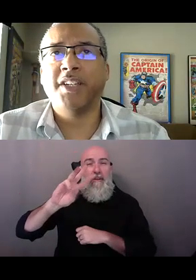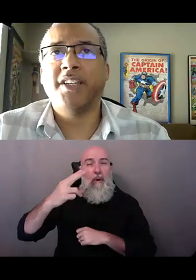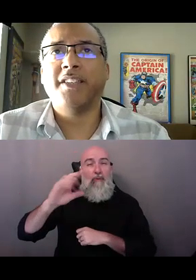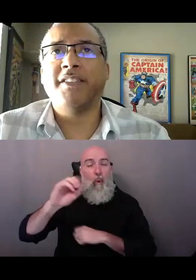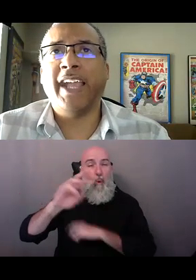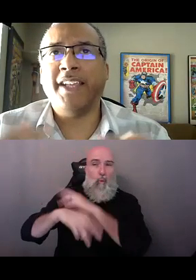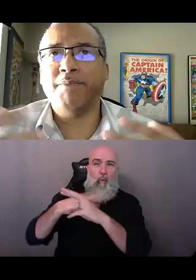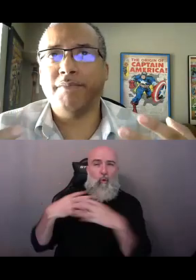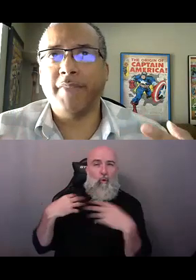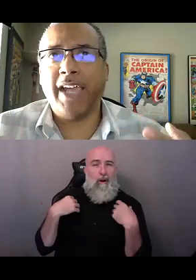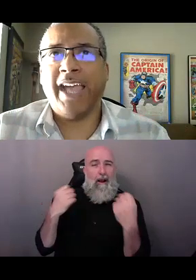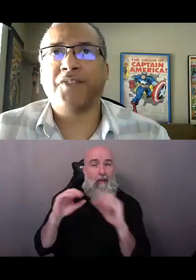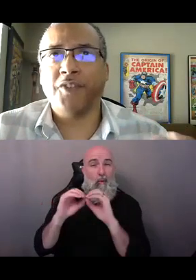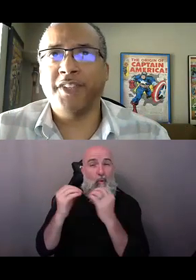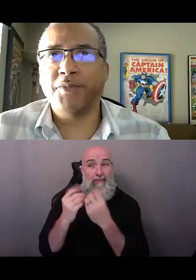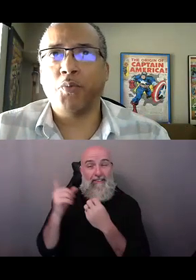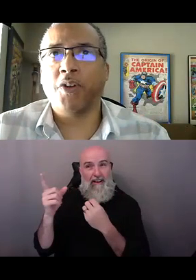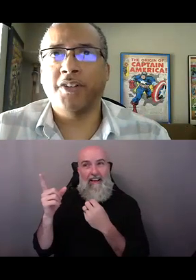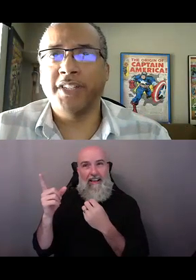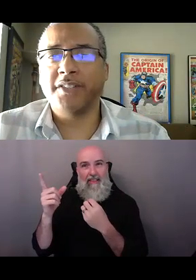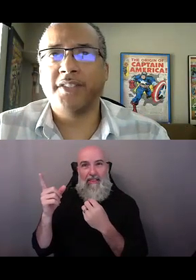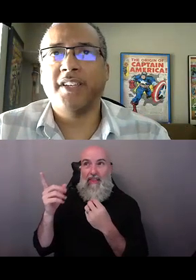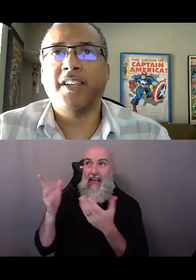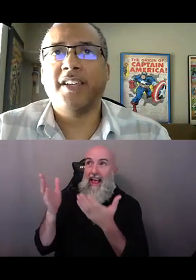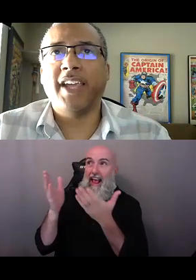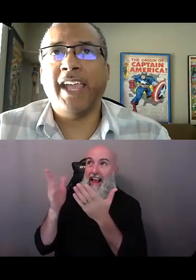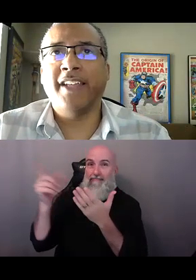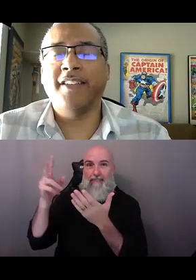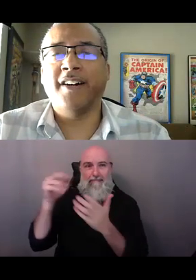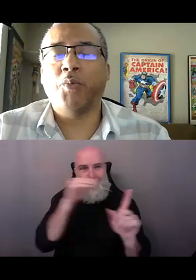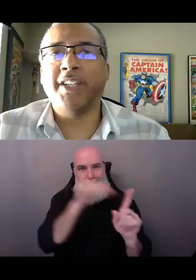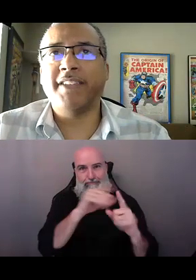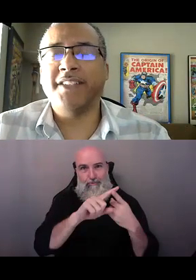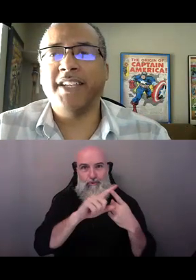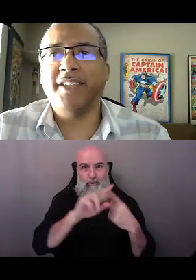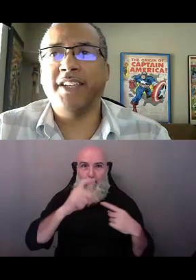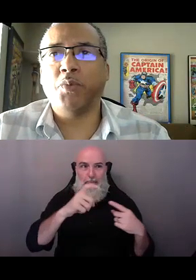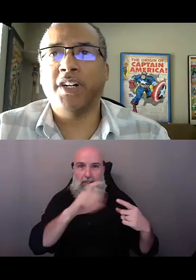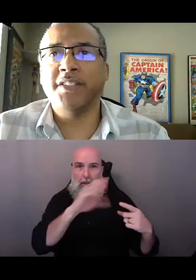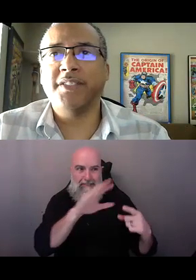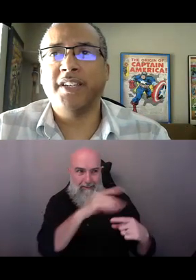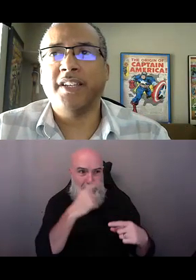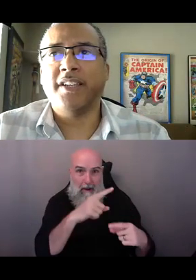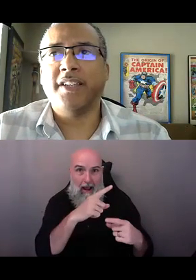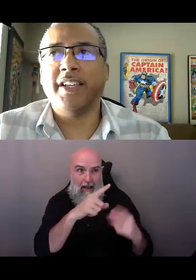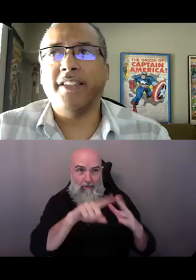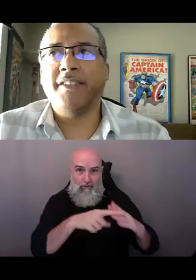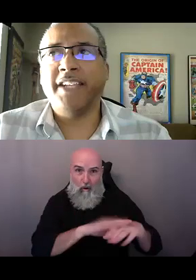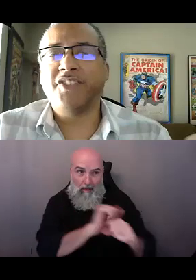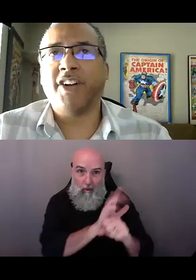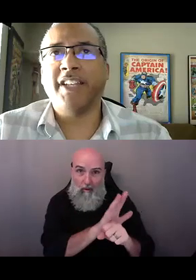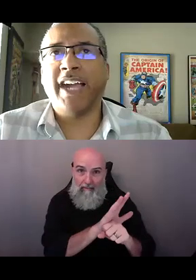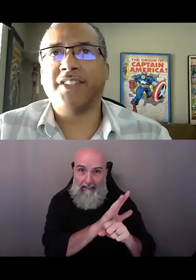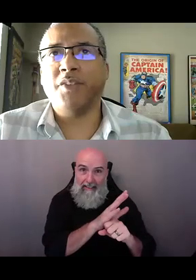WHO, they asked for them to work on this. And one of the things they did was